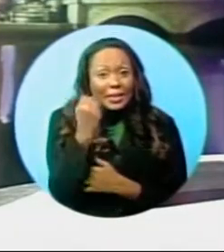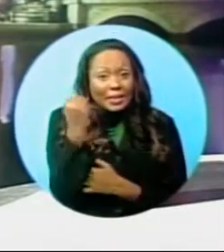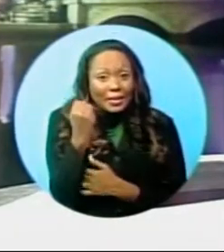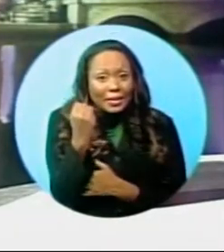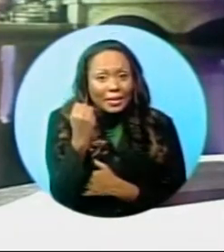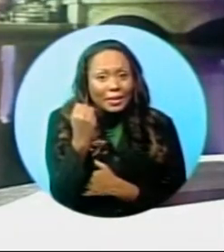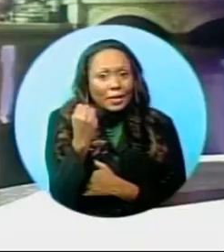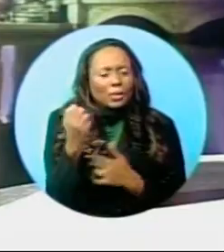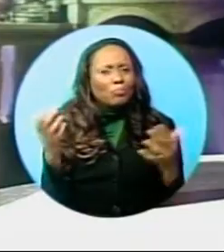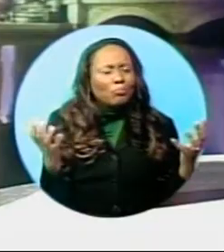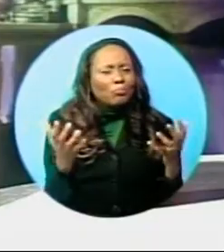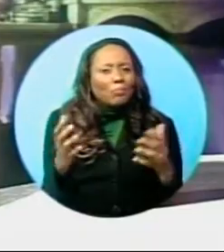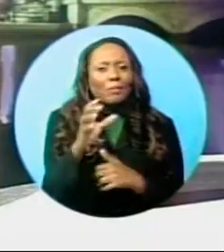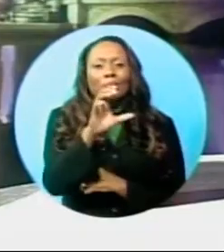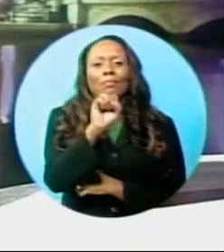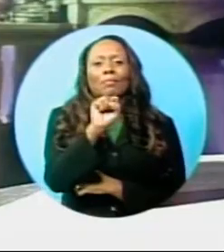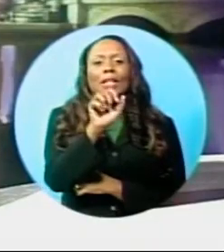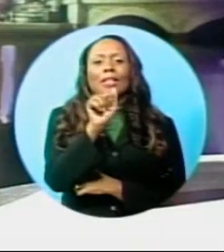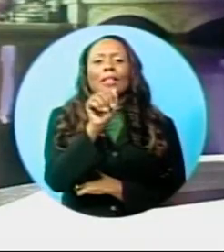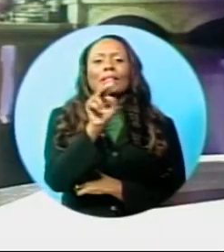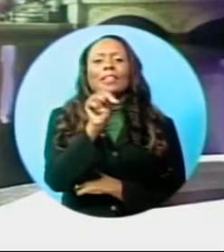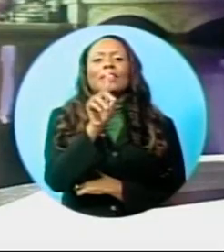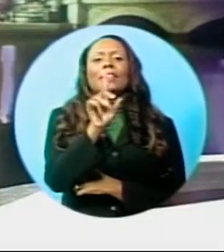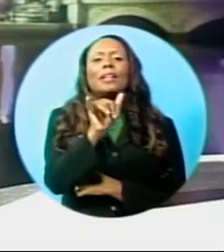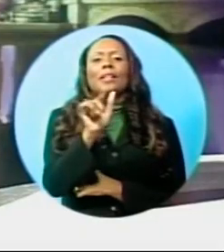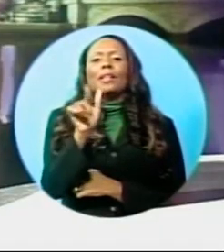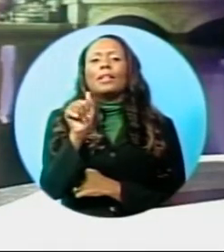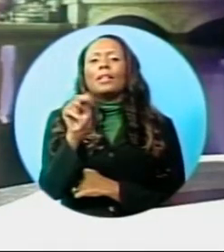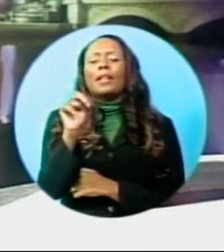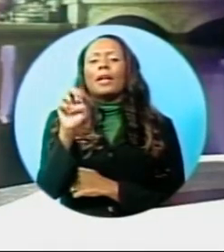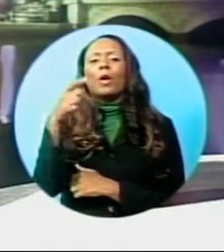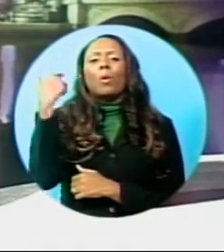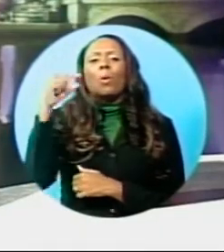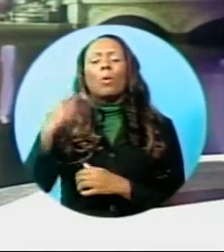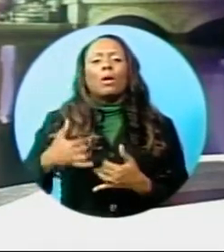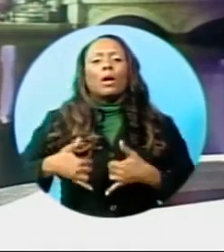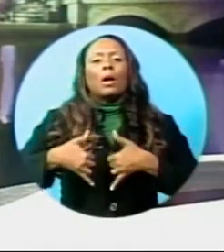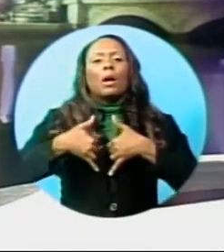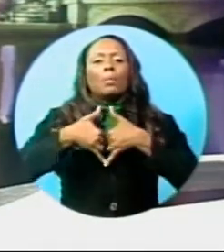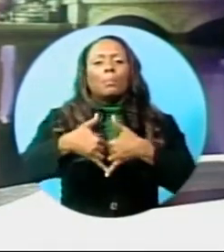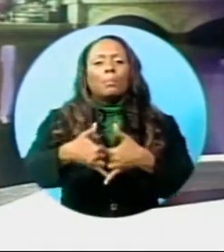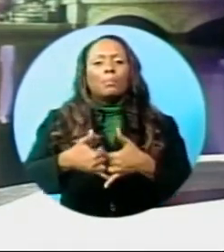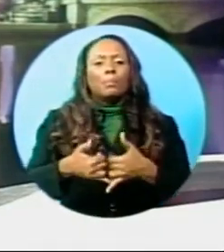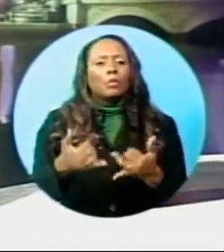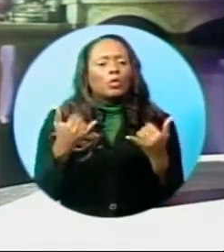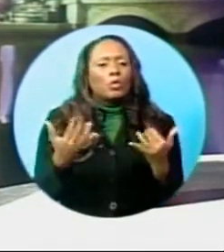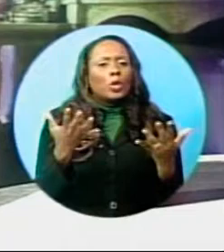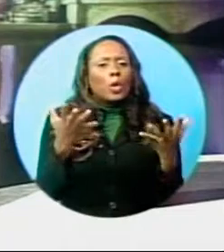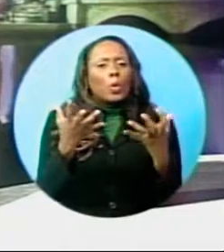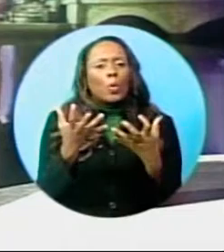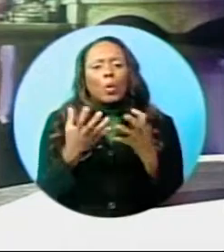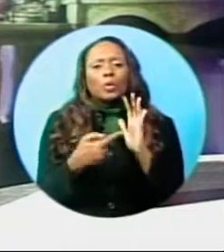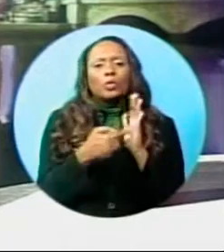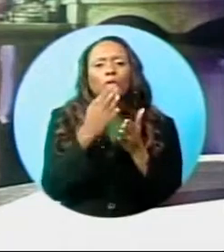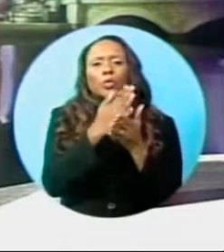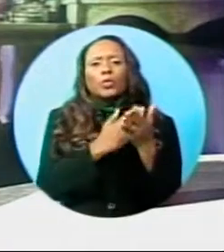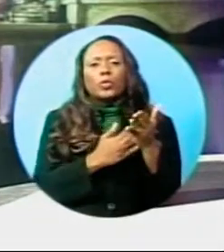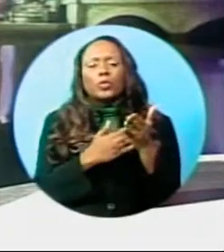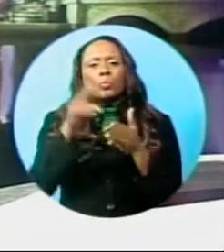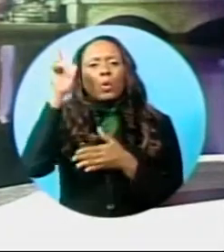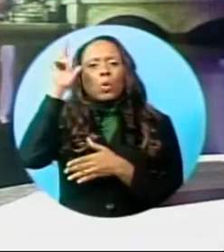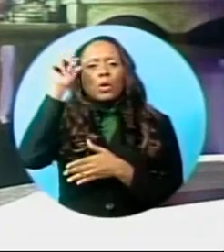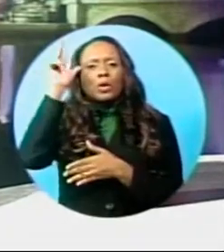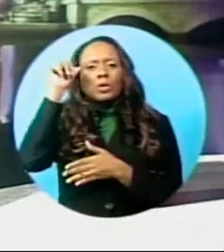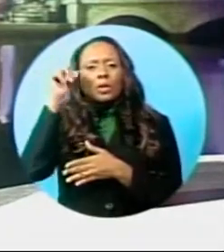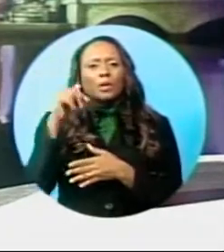Lane Gold Cup will have a 10-horse field, and throughout this week, we'll take a look at some of the contenders for the prestigious race. So,